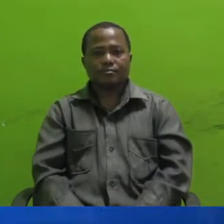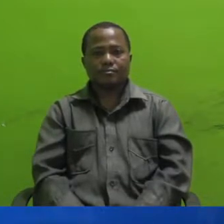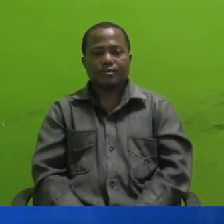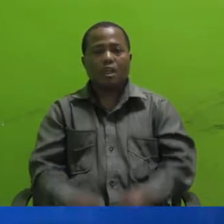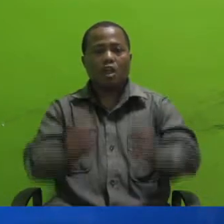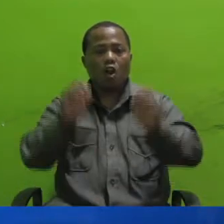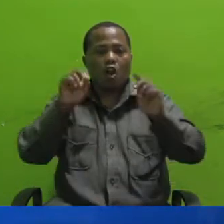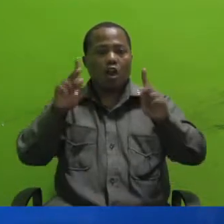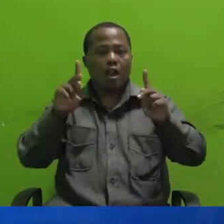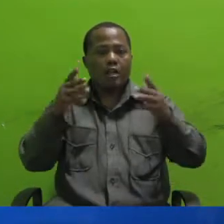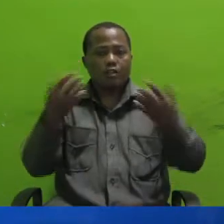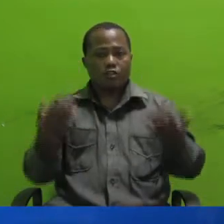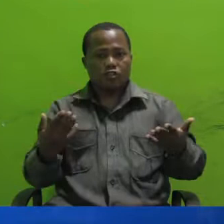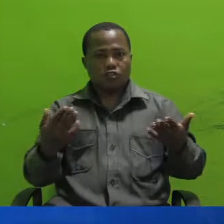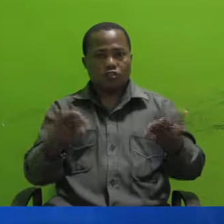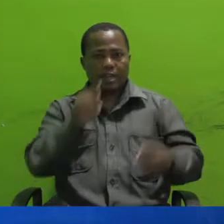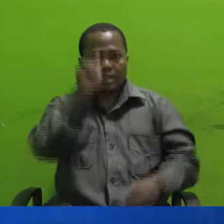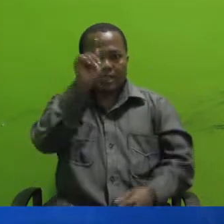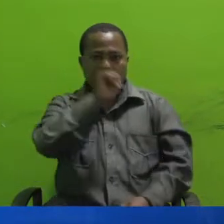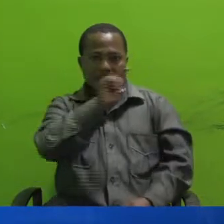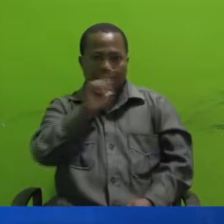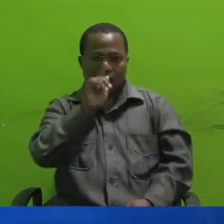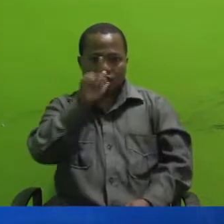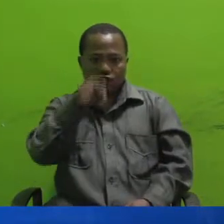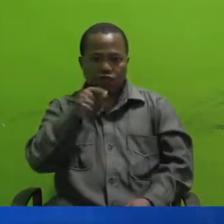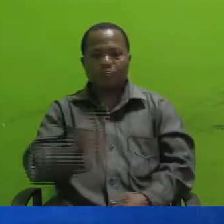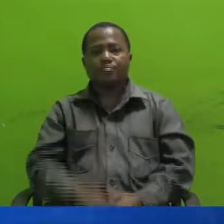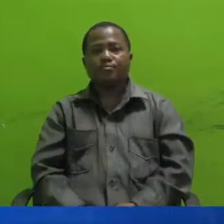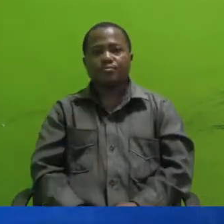Yes, that's good. So therefore